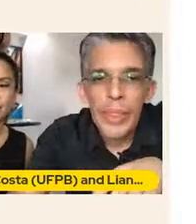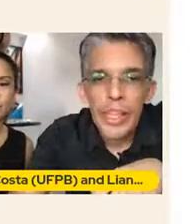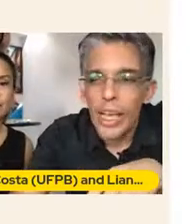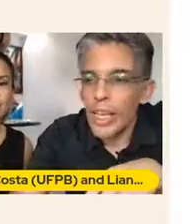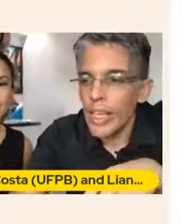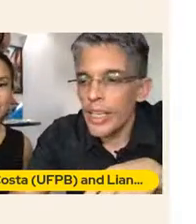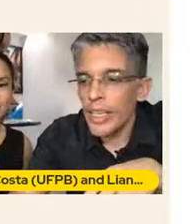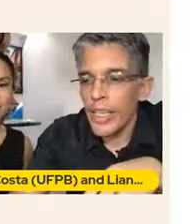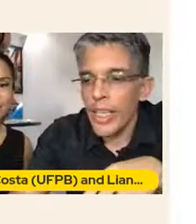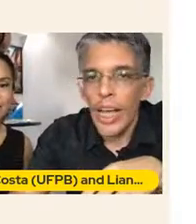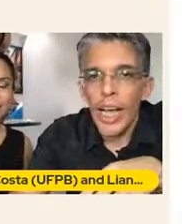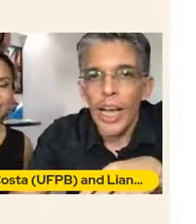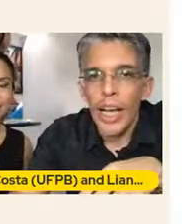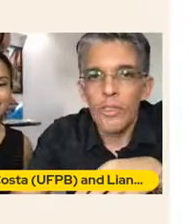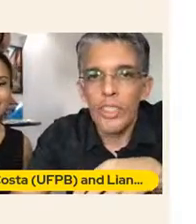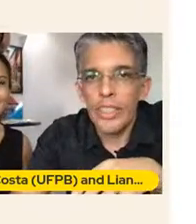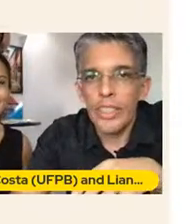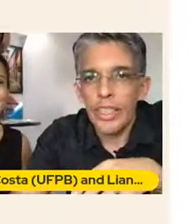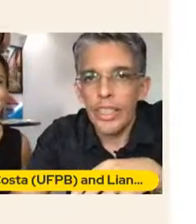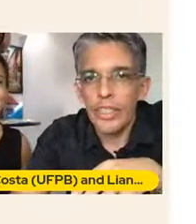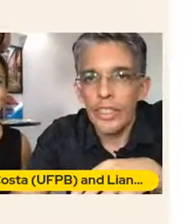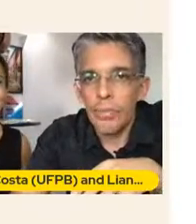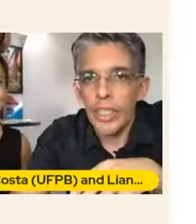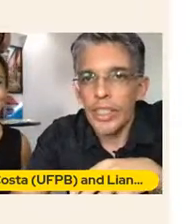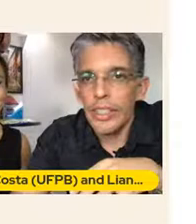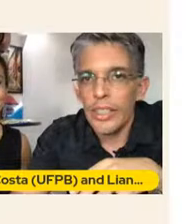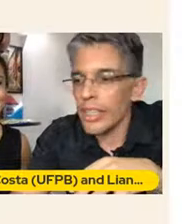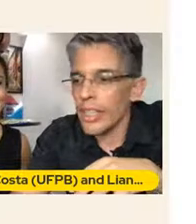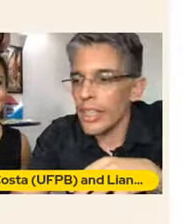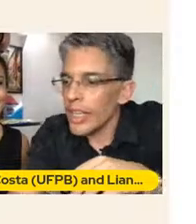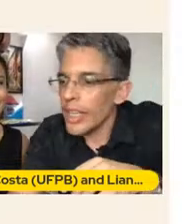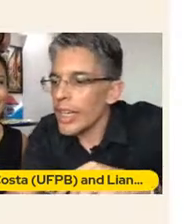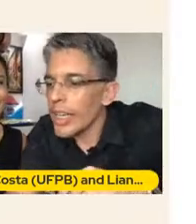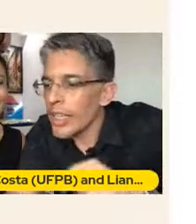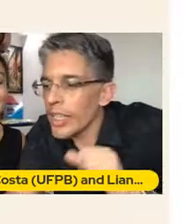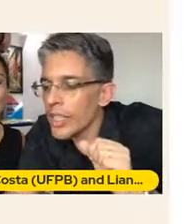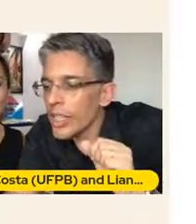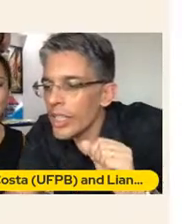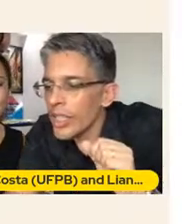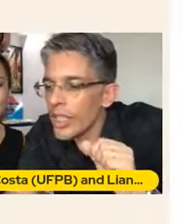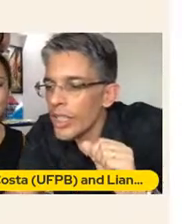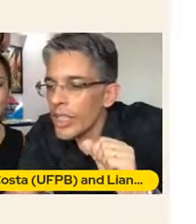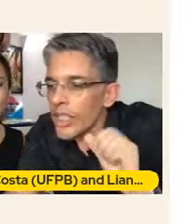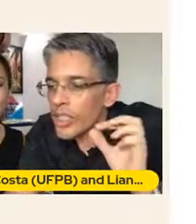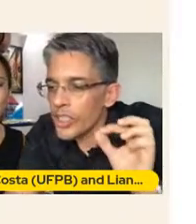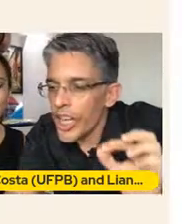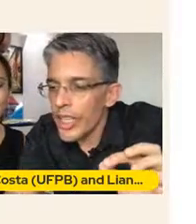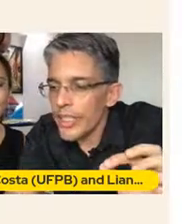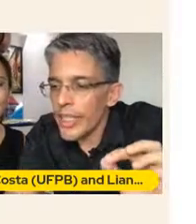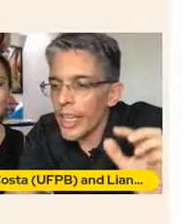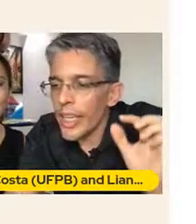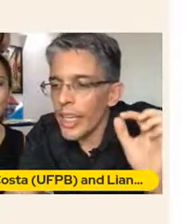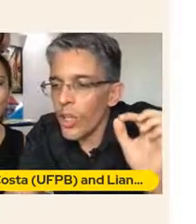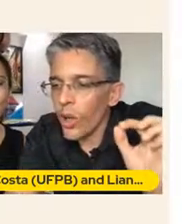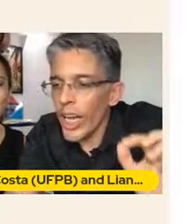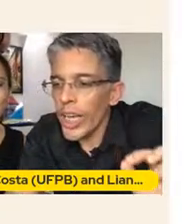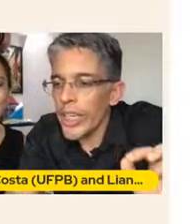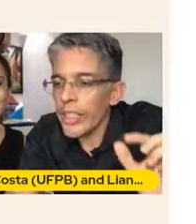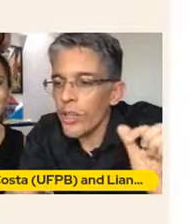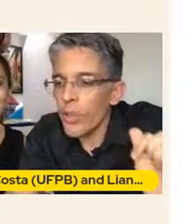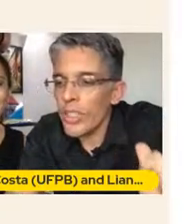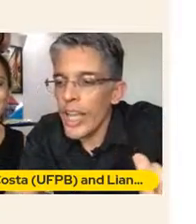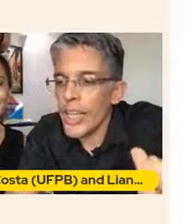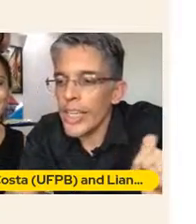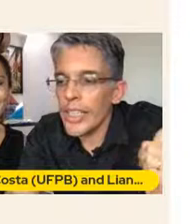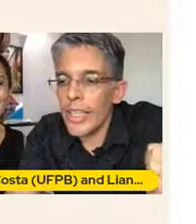168. Look at the name. 168, just a minute. It's in the order. Jessica